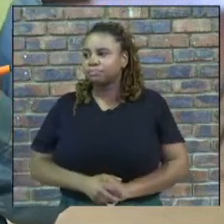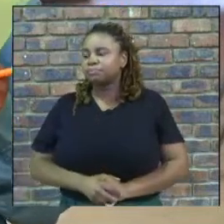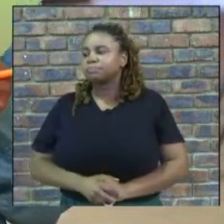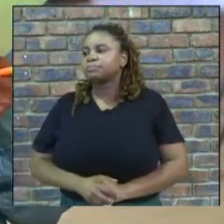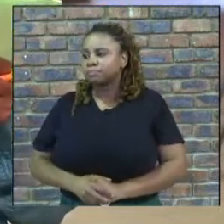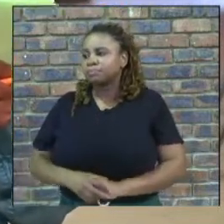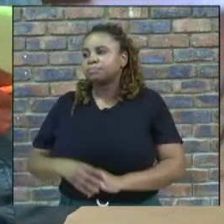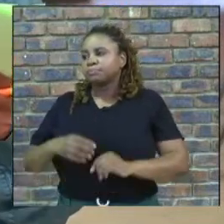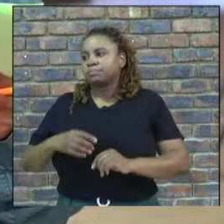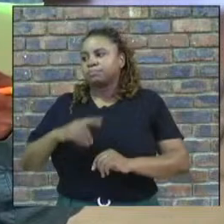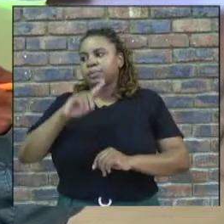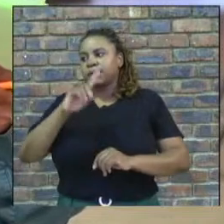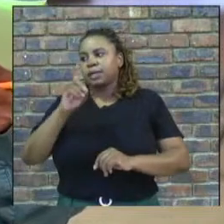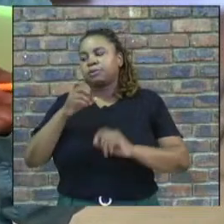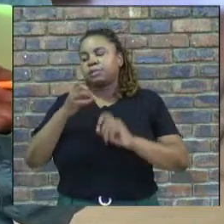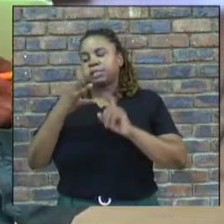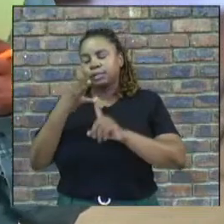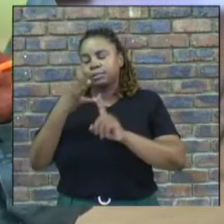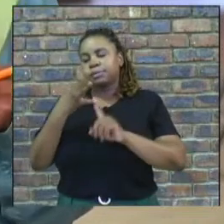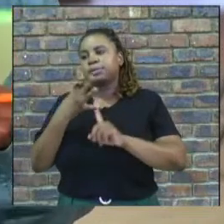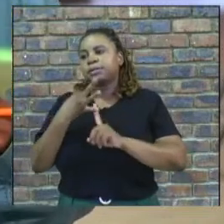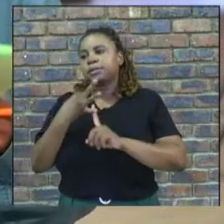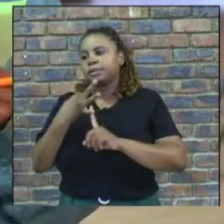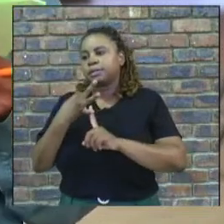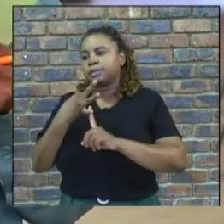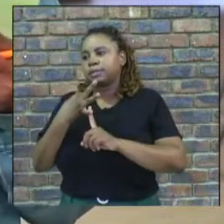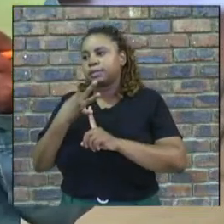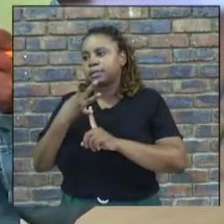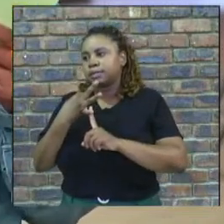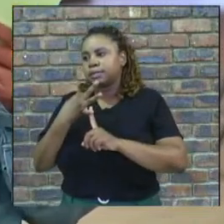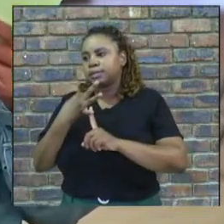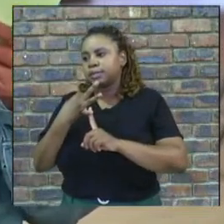And then eyesithathu for interest sake